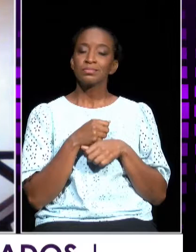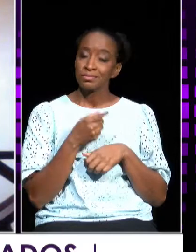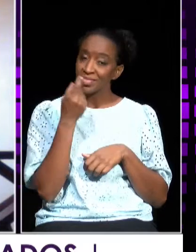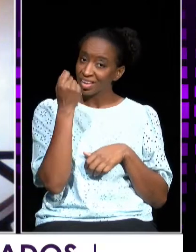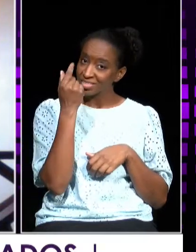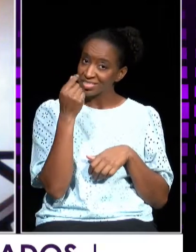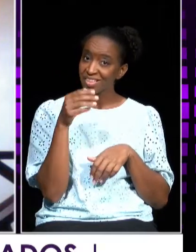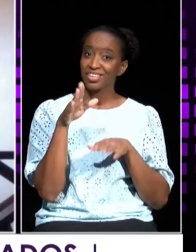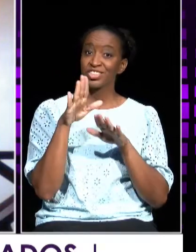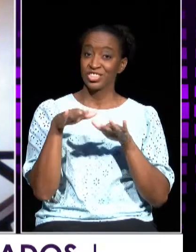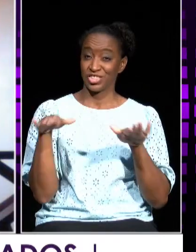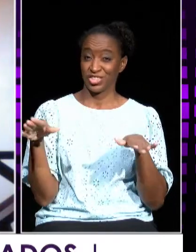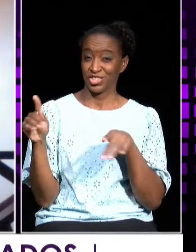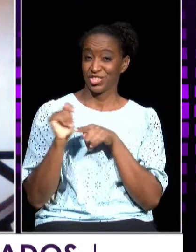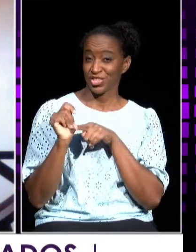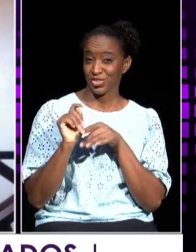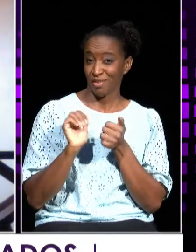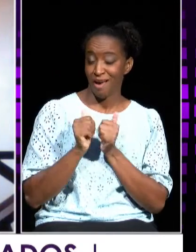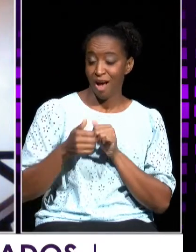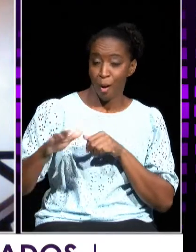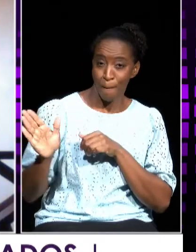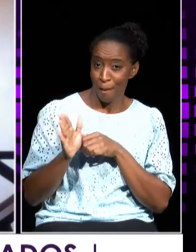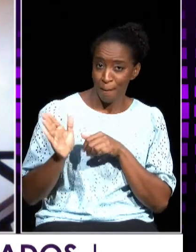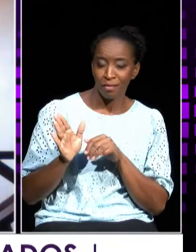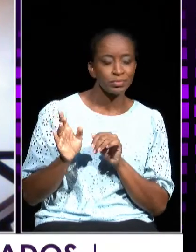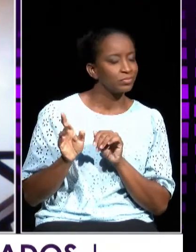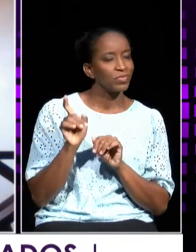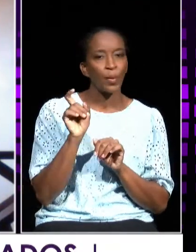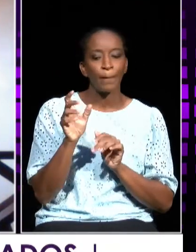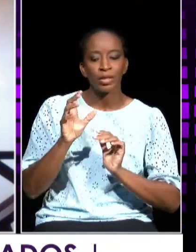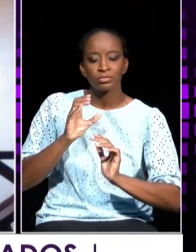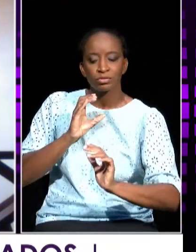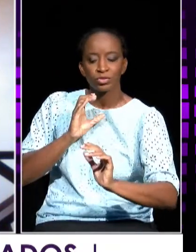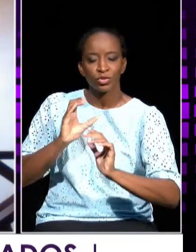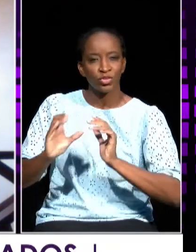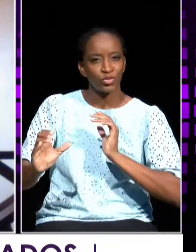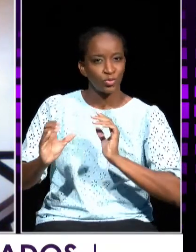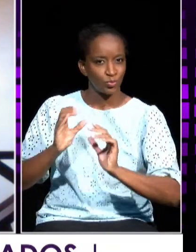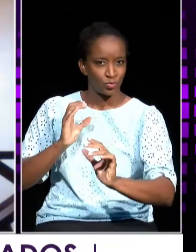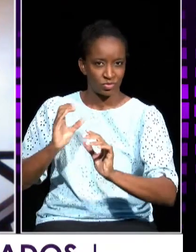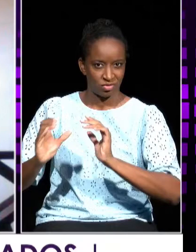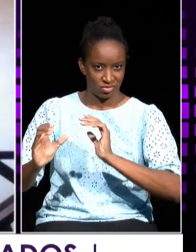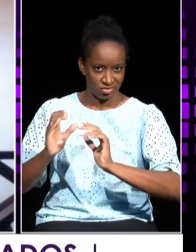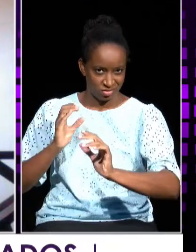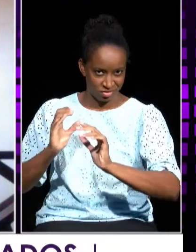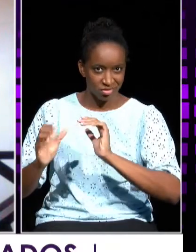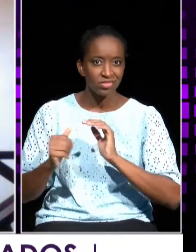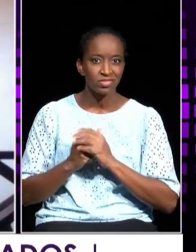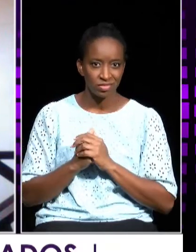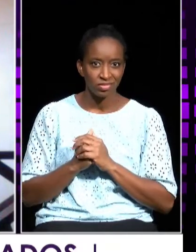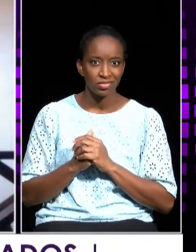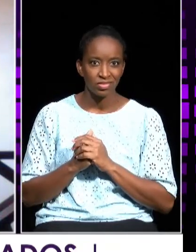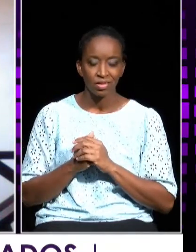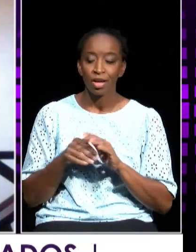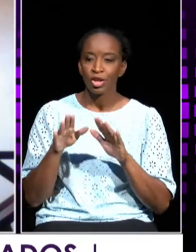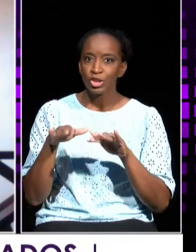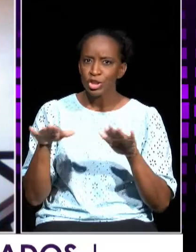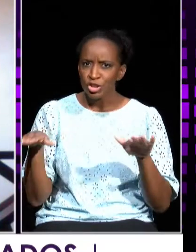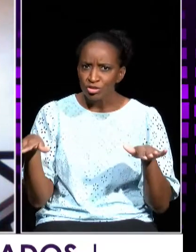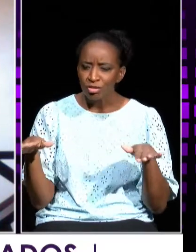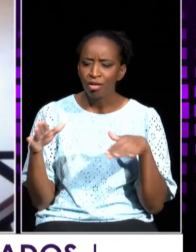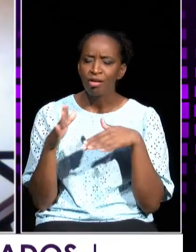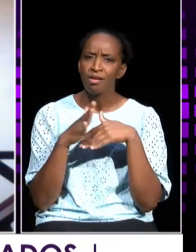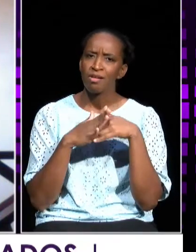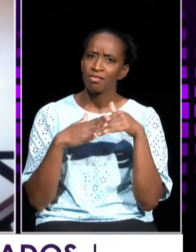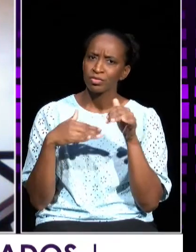start that conversation. We need to be able to talk to our children. We need to be able to allow our children to know how